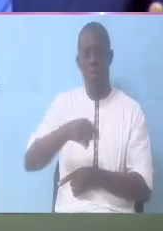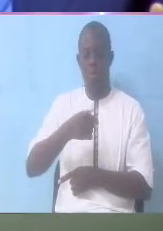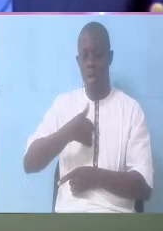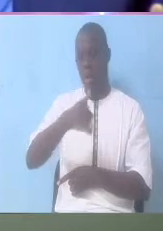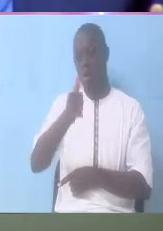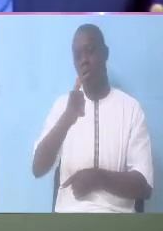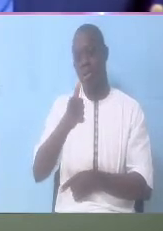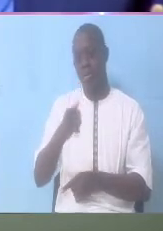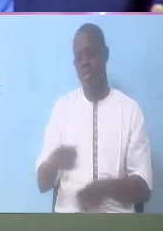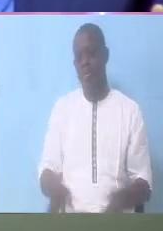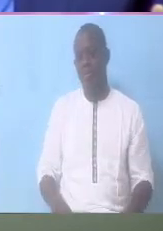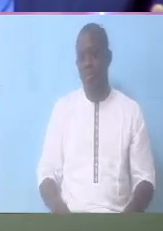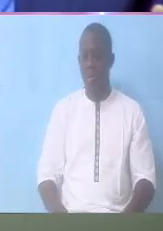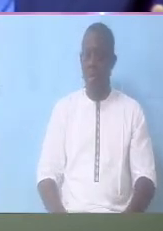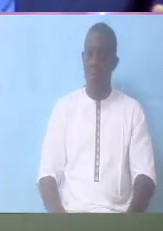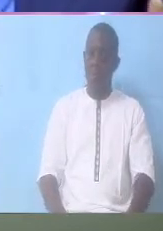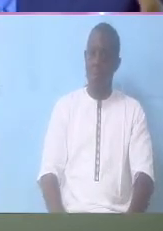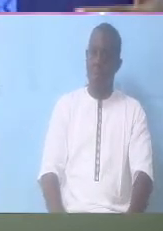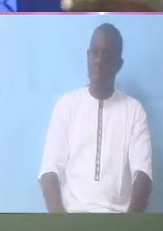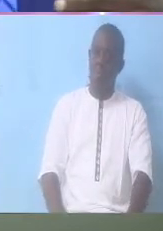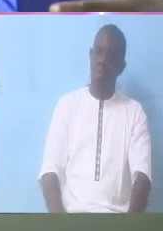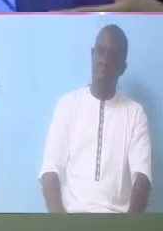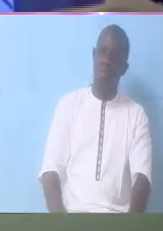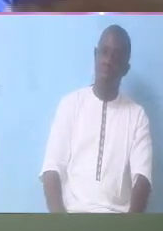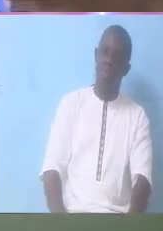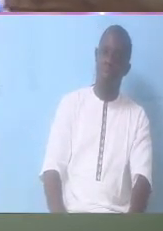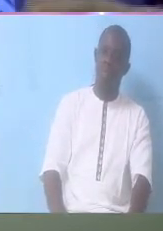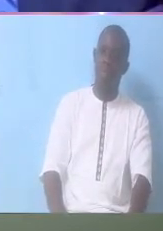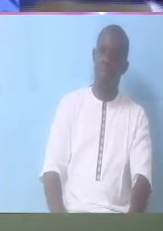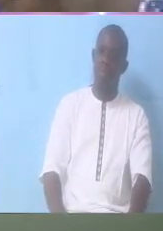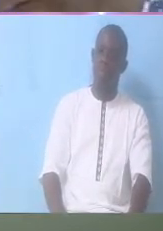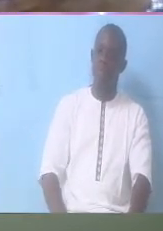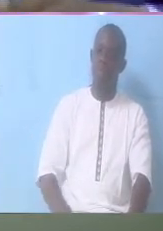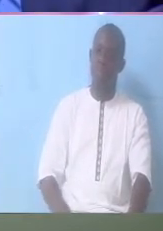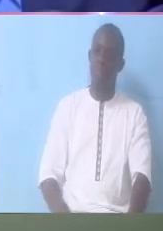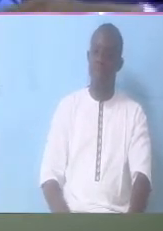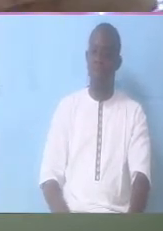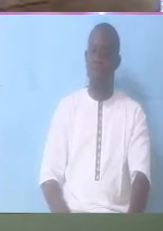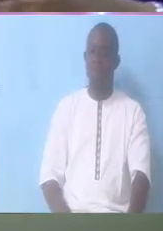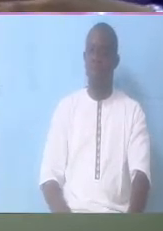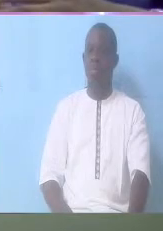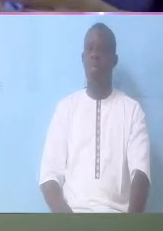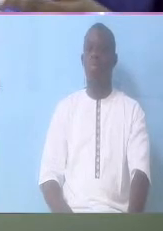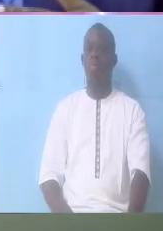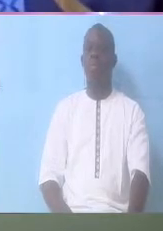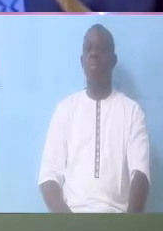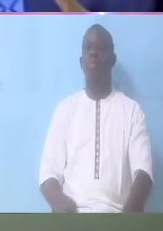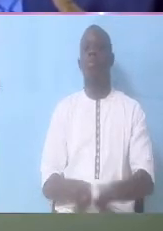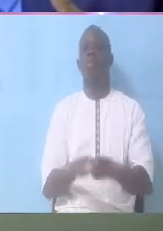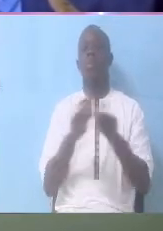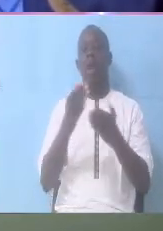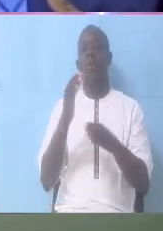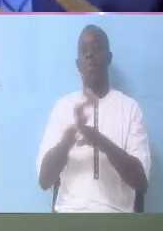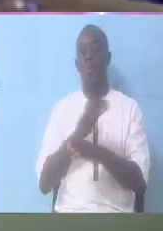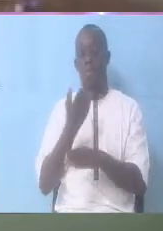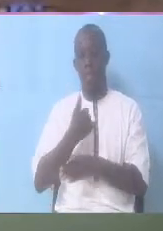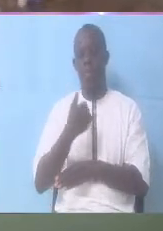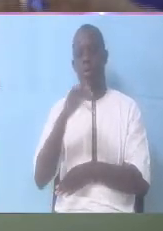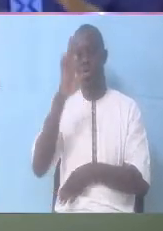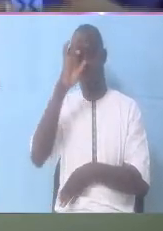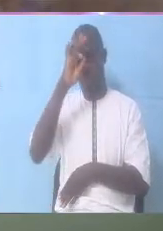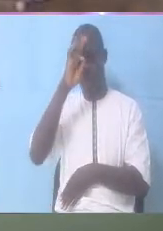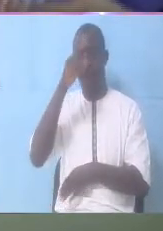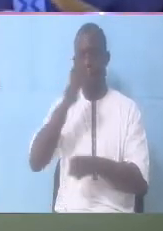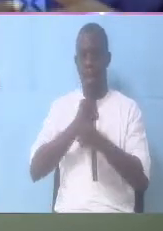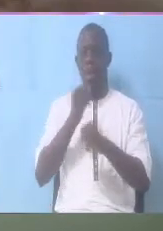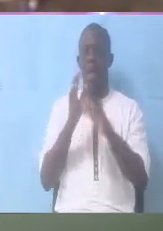me change the approach. Yes, sir. Accusations were made against Gambia government that yes,